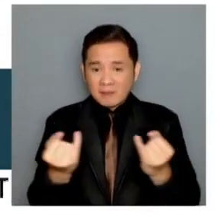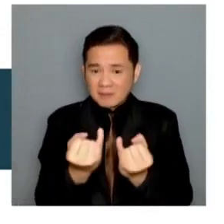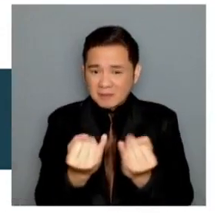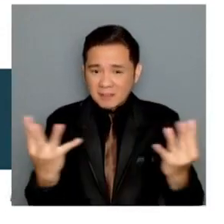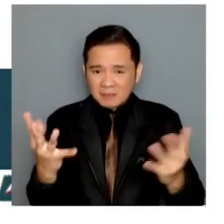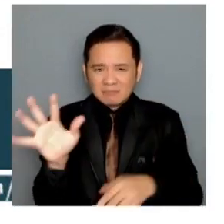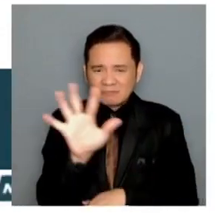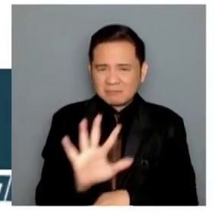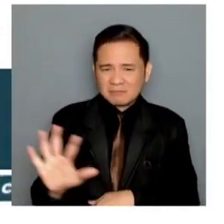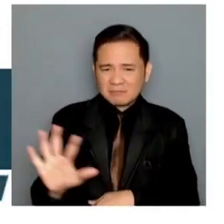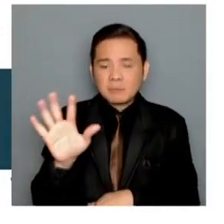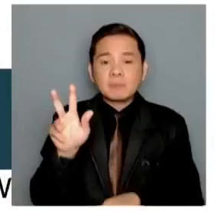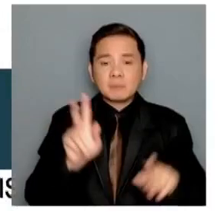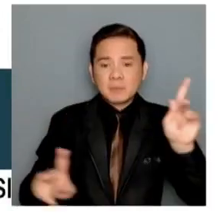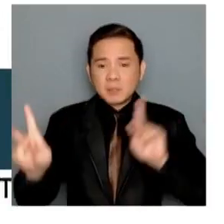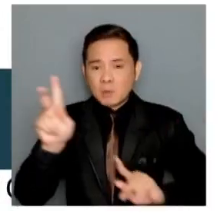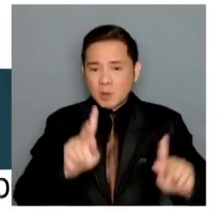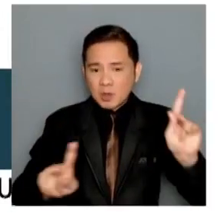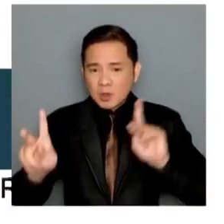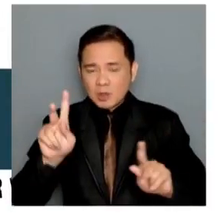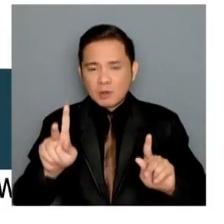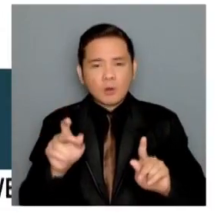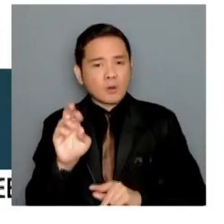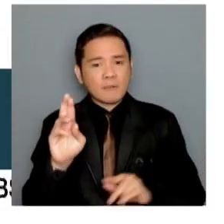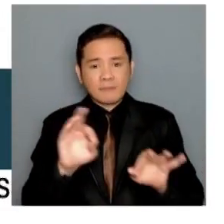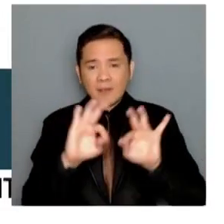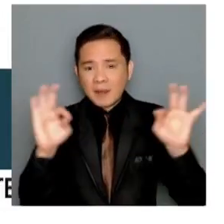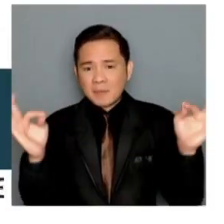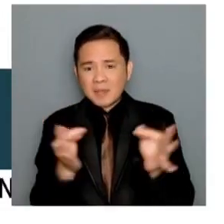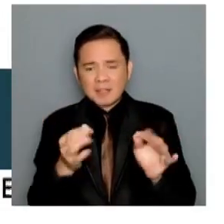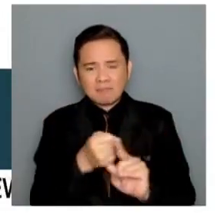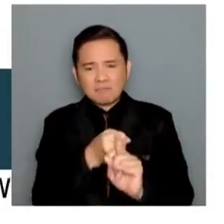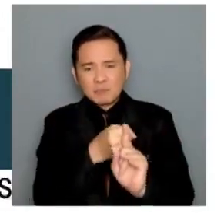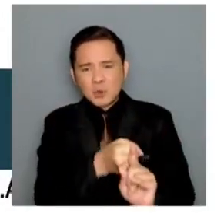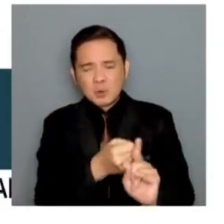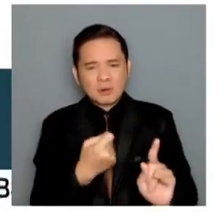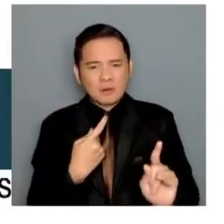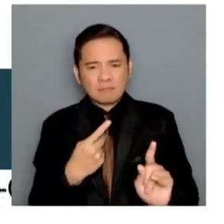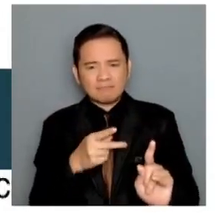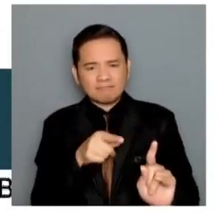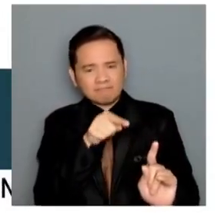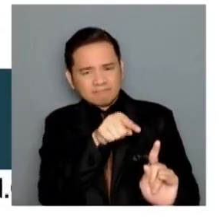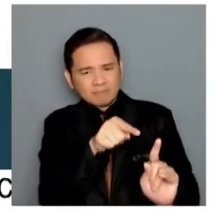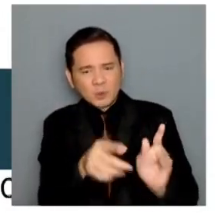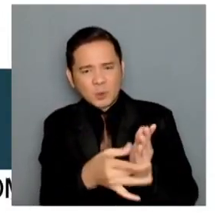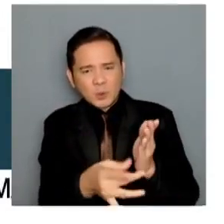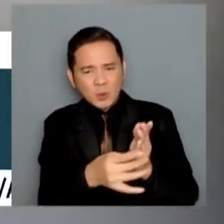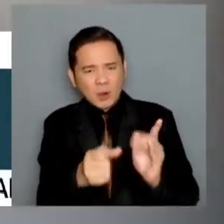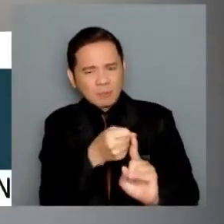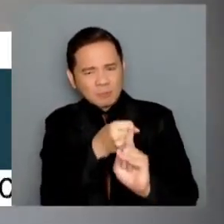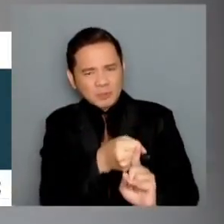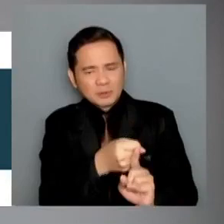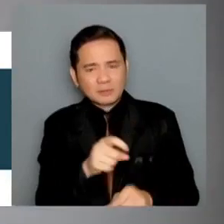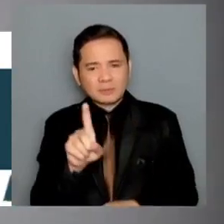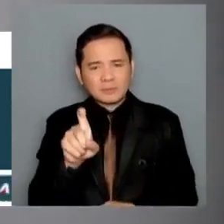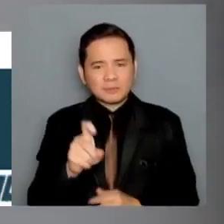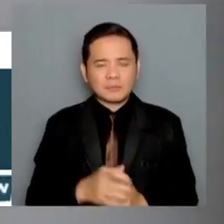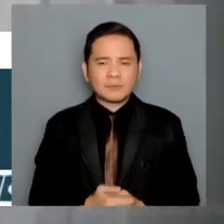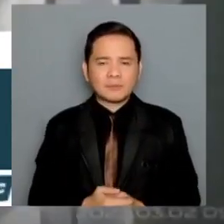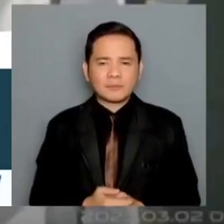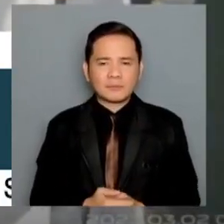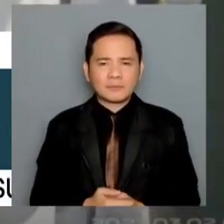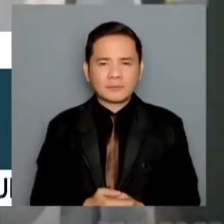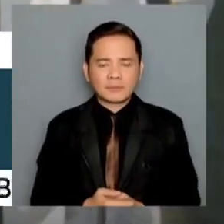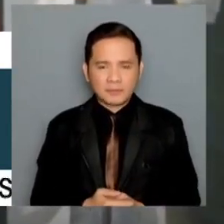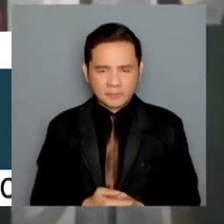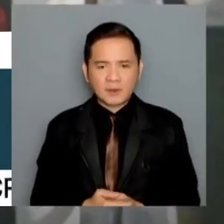actual number of people, or perhaps even families affected by the oil spill? The potential effects of the oil